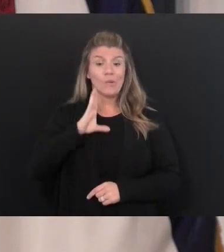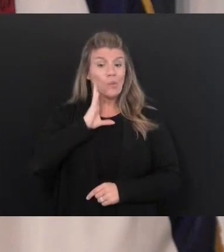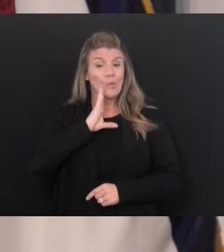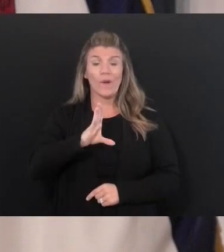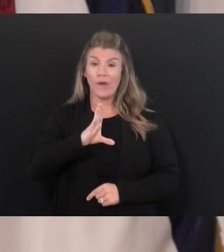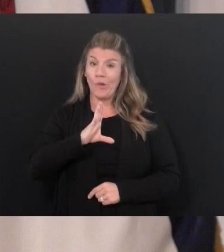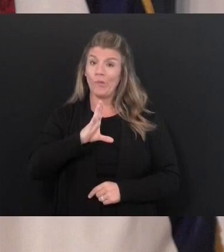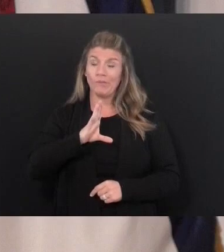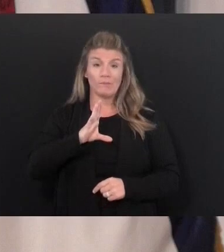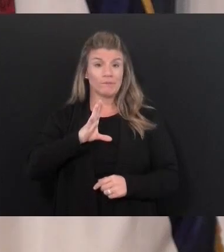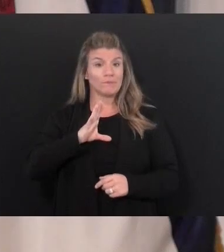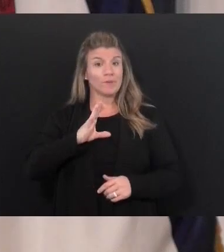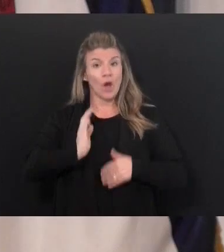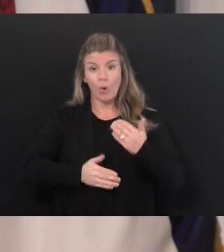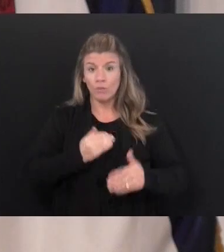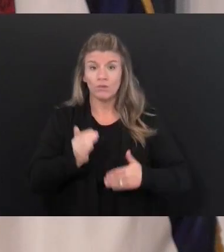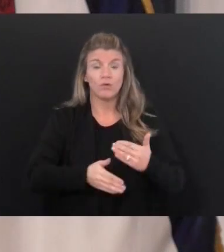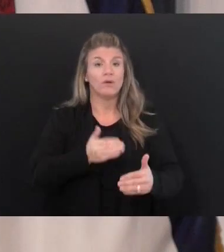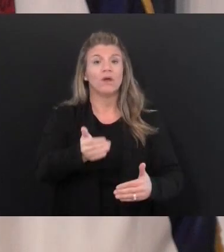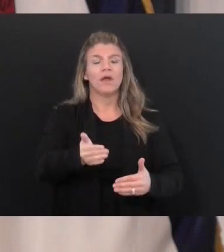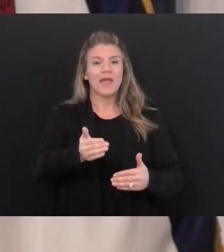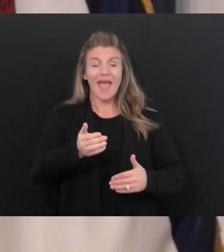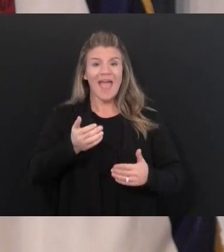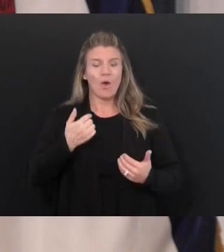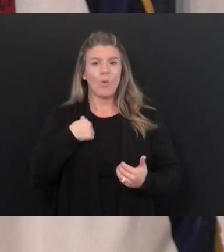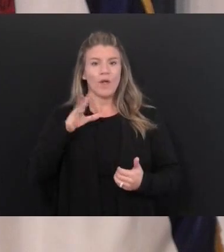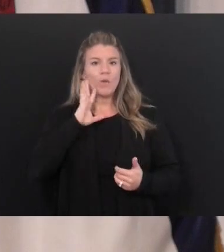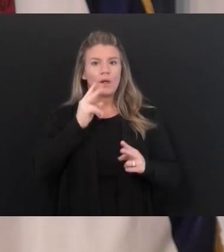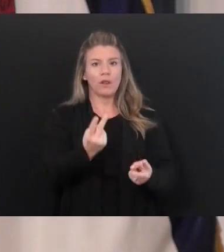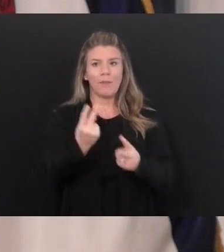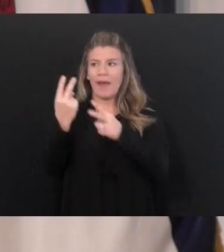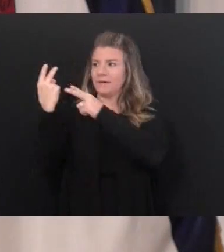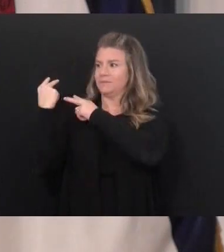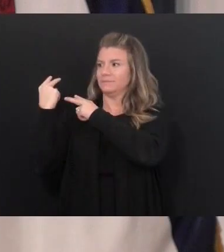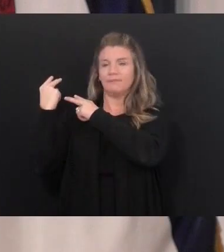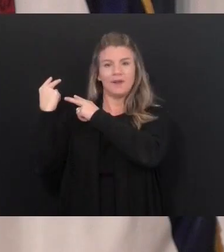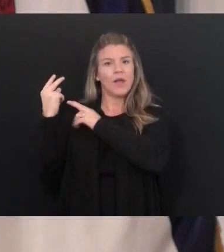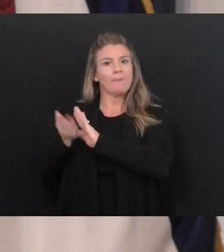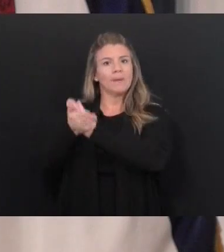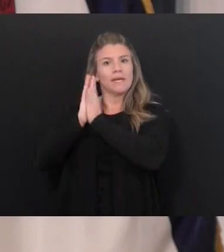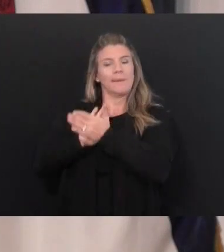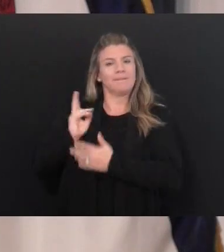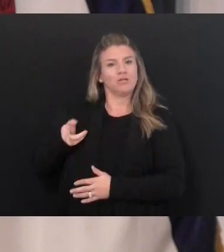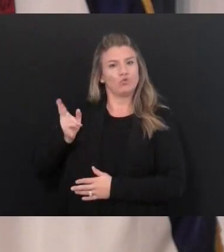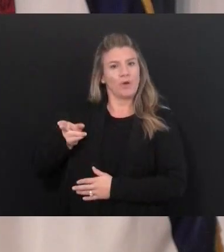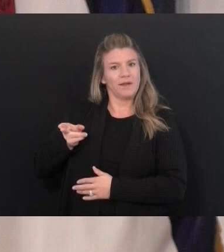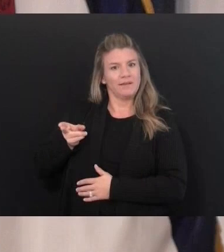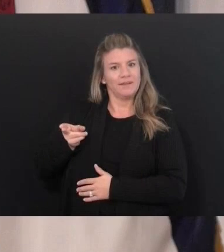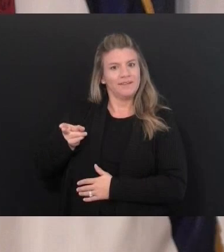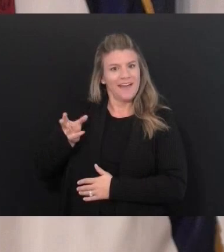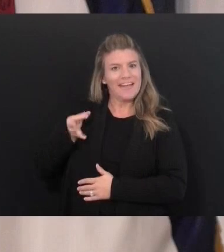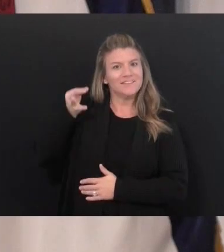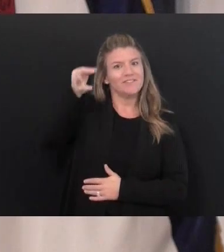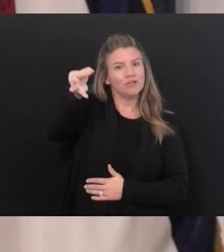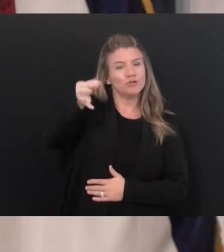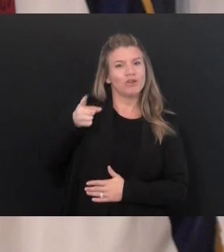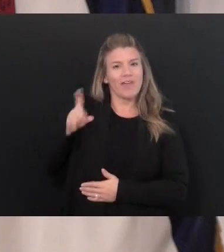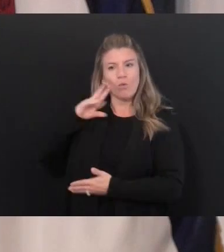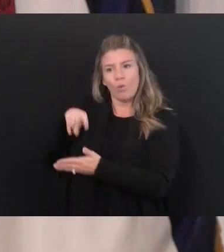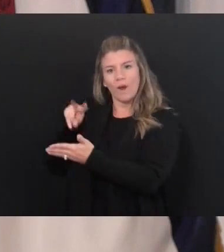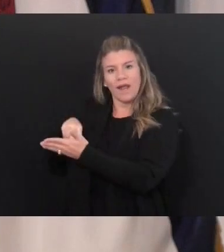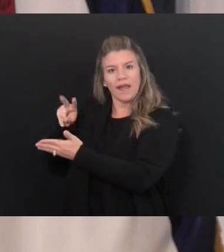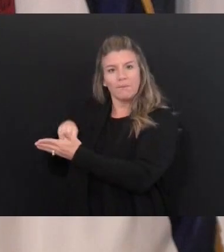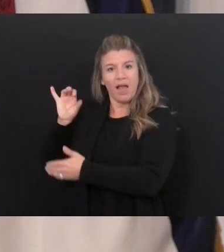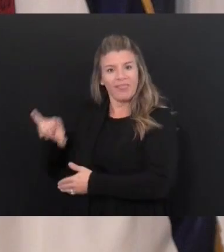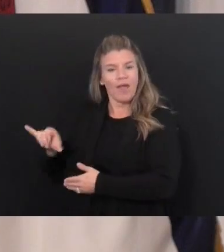pass, and it will be something that we'll read about in the history books, and it'll be gone. It'll be gone. But we've